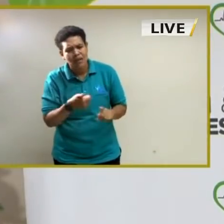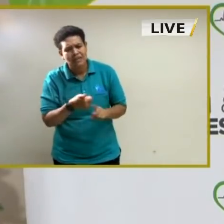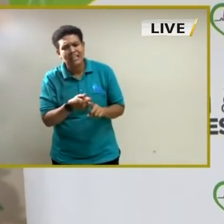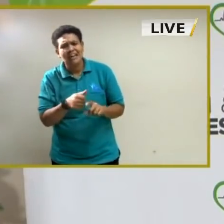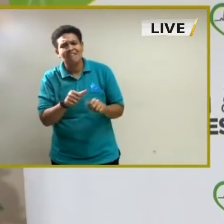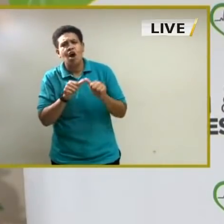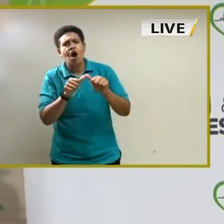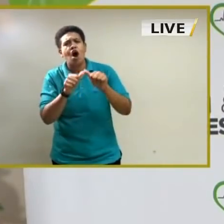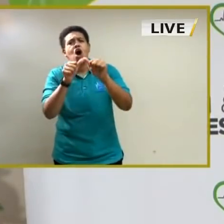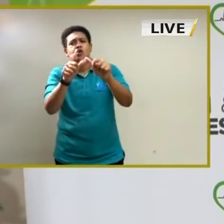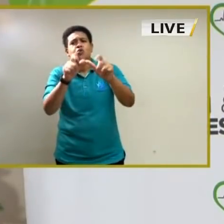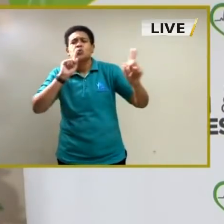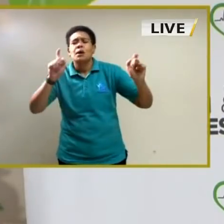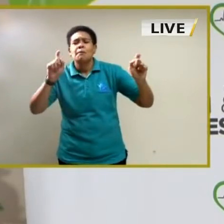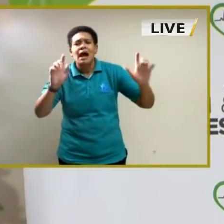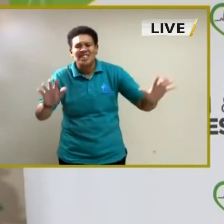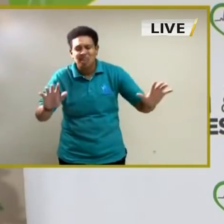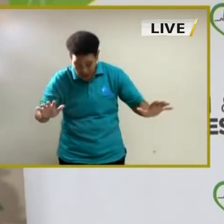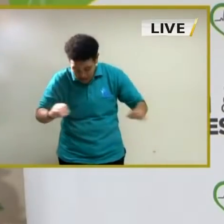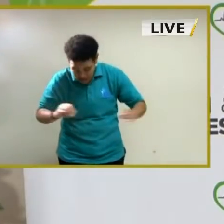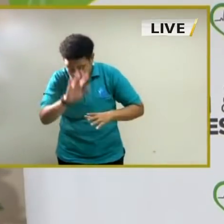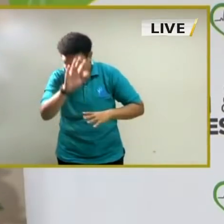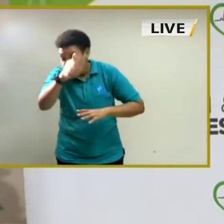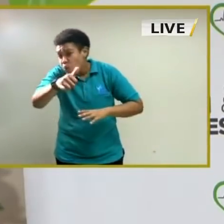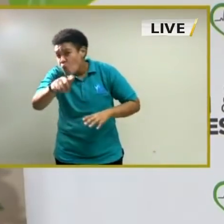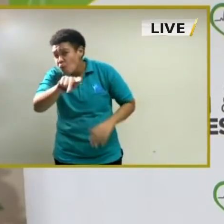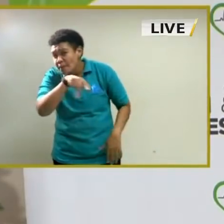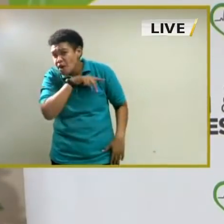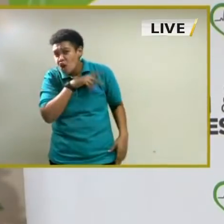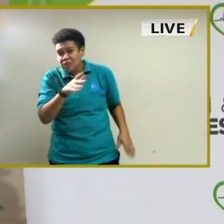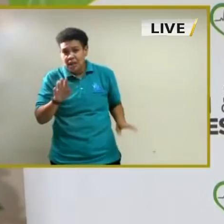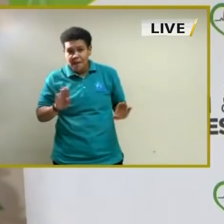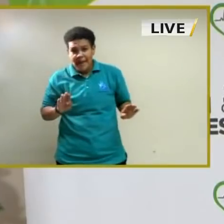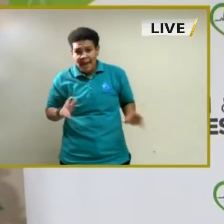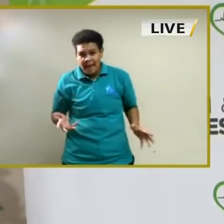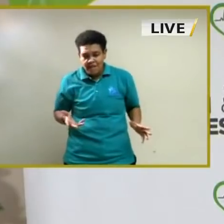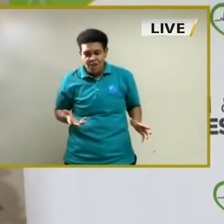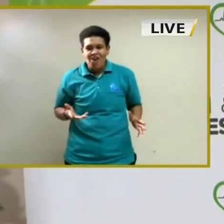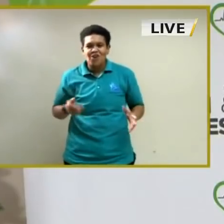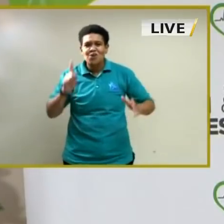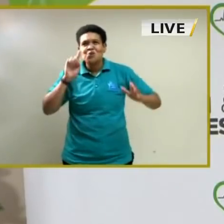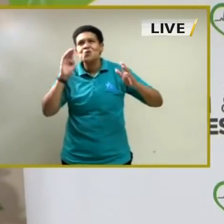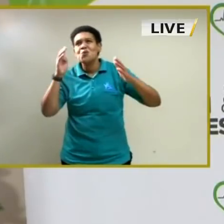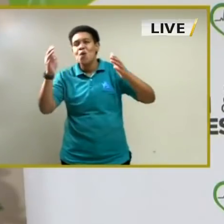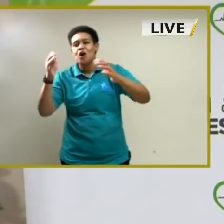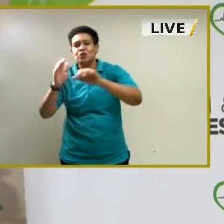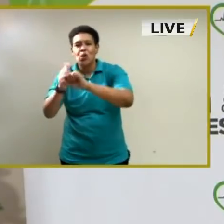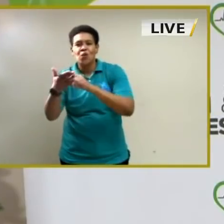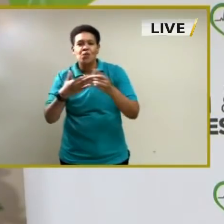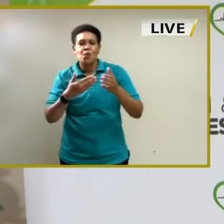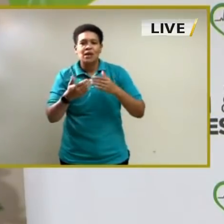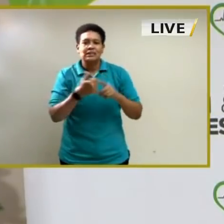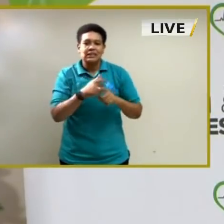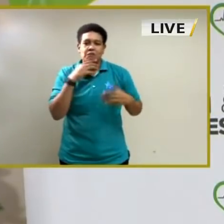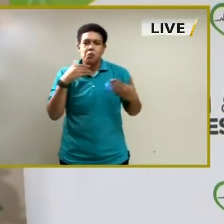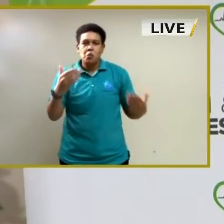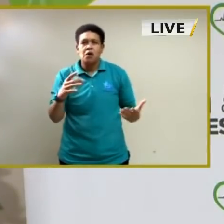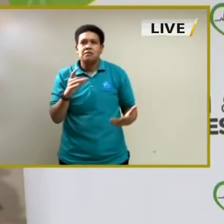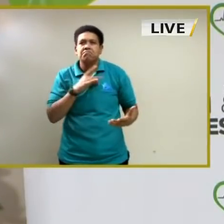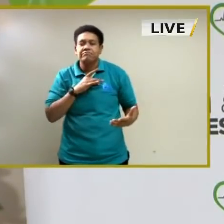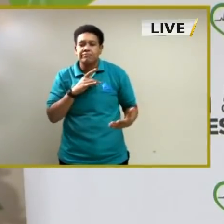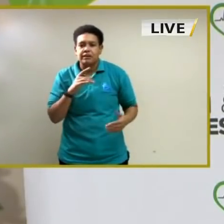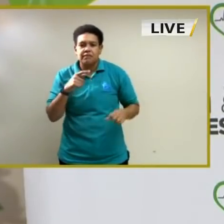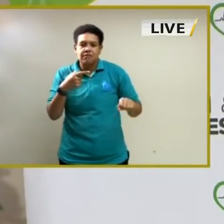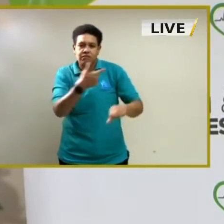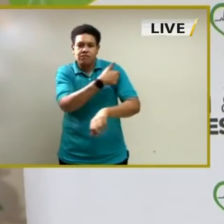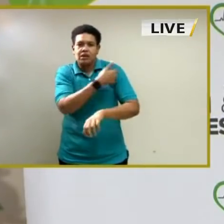continued management in their own personal behavior towards COVID, whether it is to take the vaccine